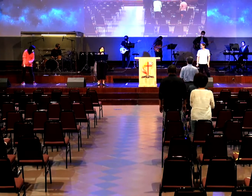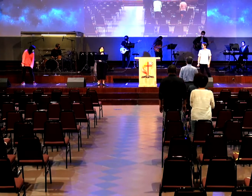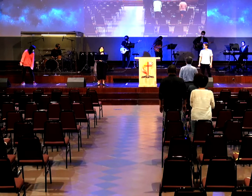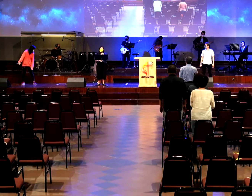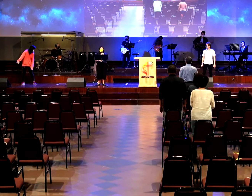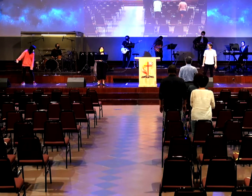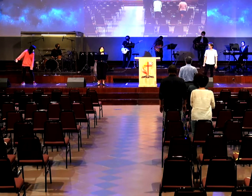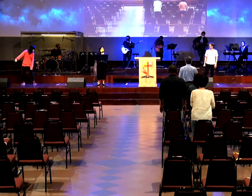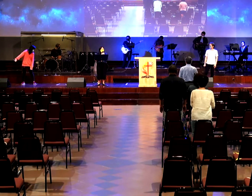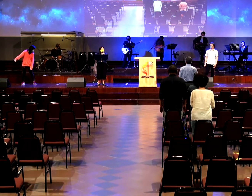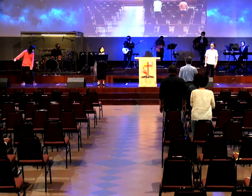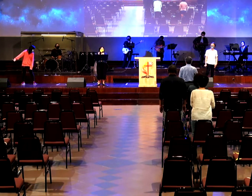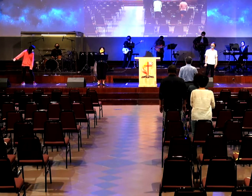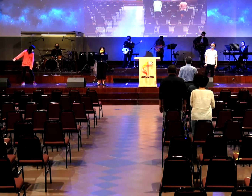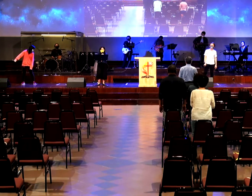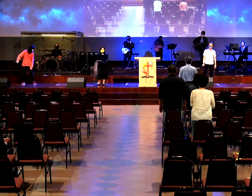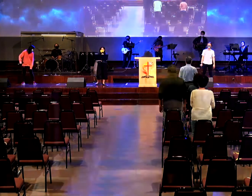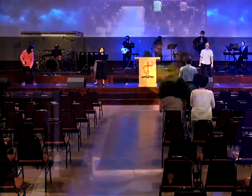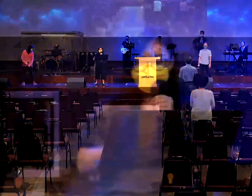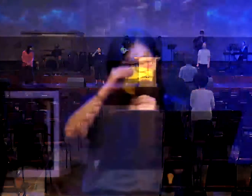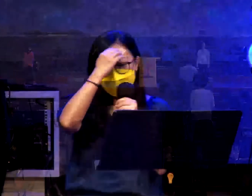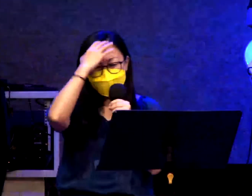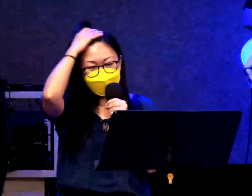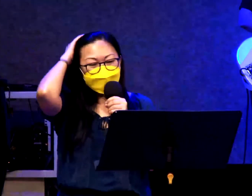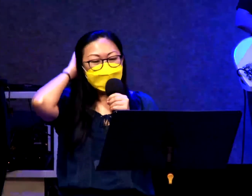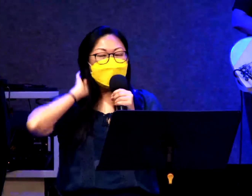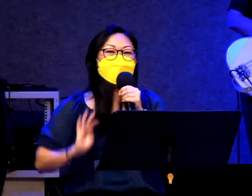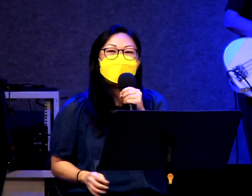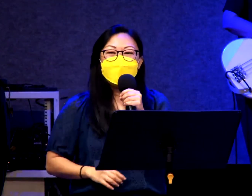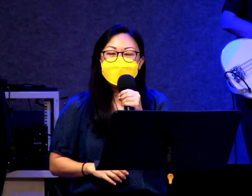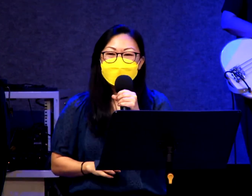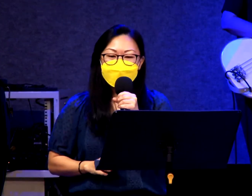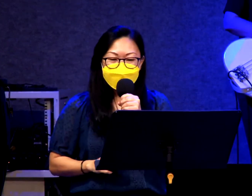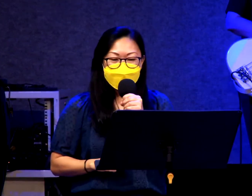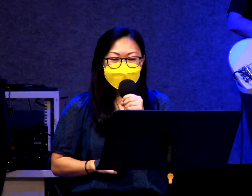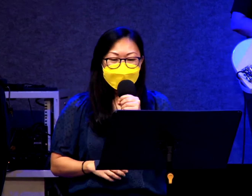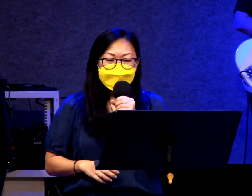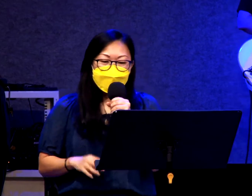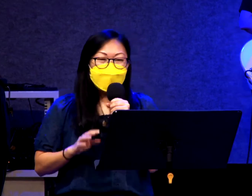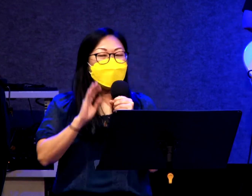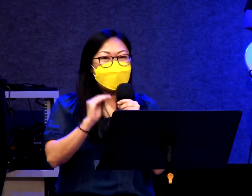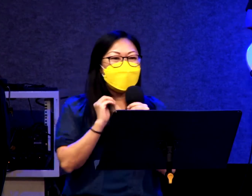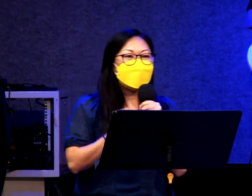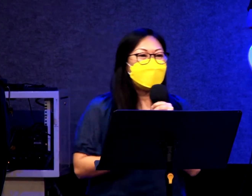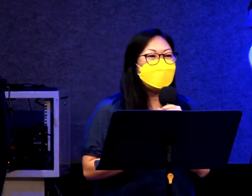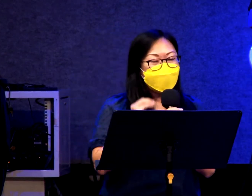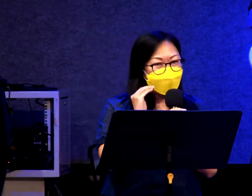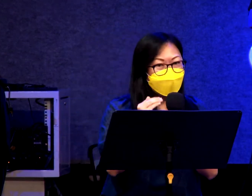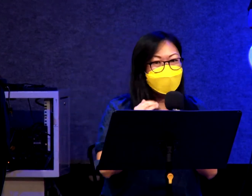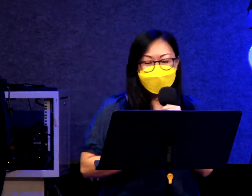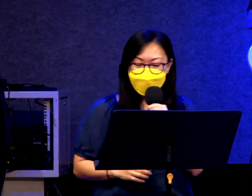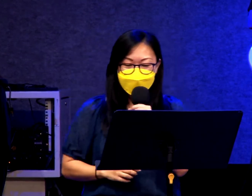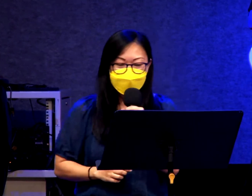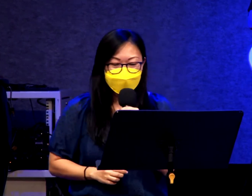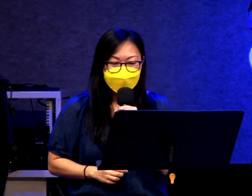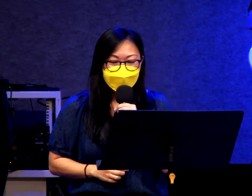that the children read this morning, Psalms 145. Let me just repeat verse 1